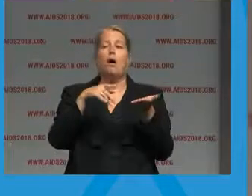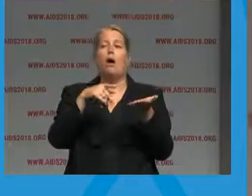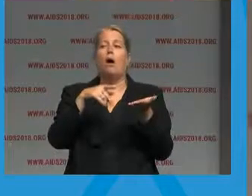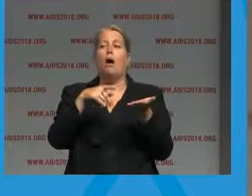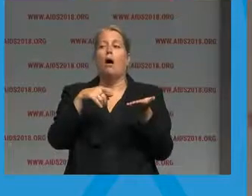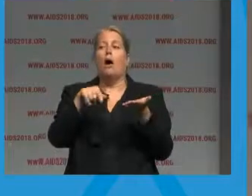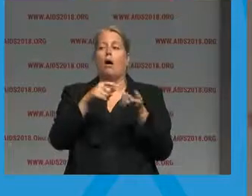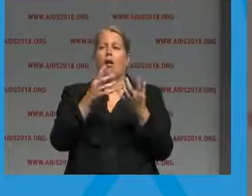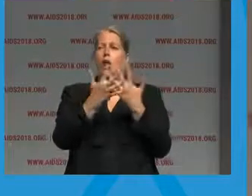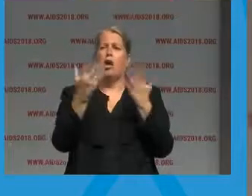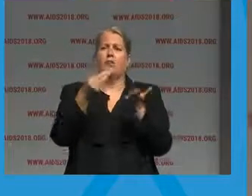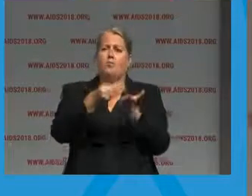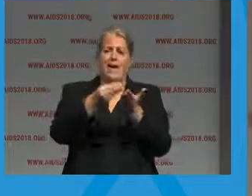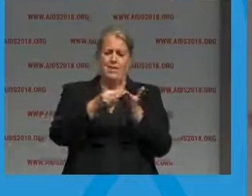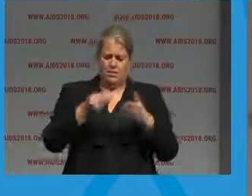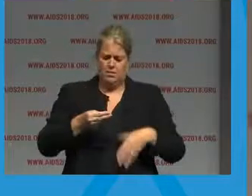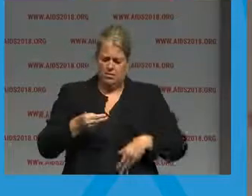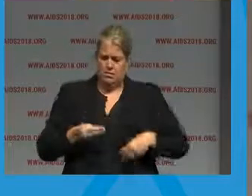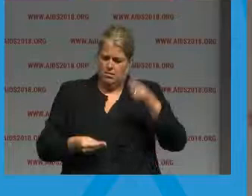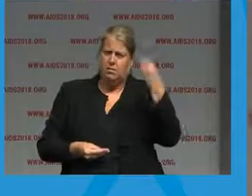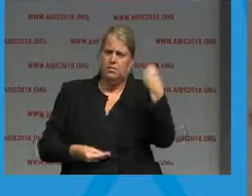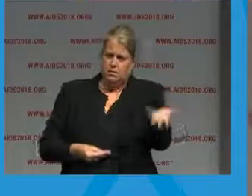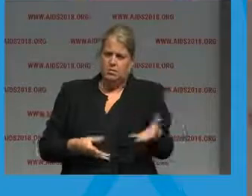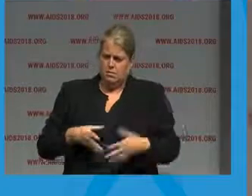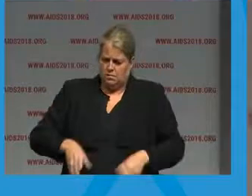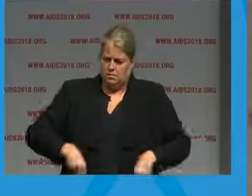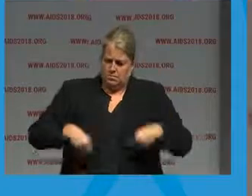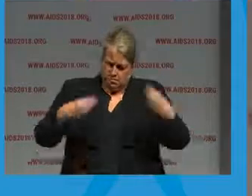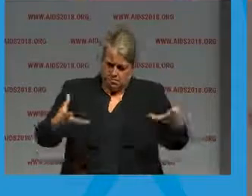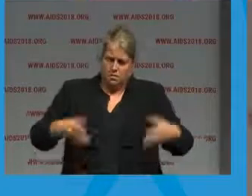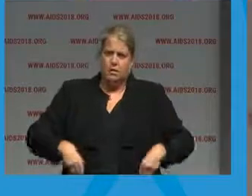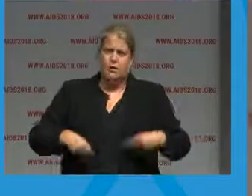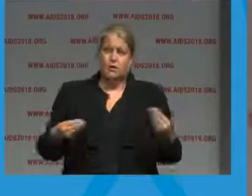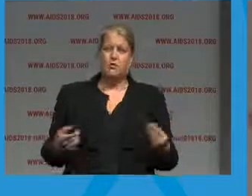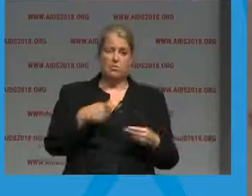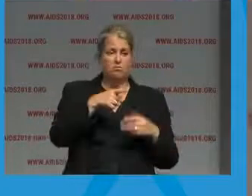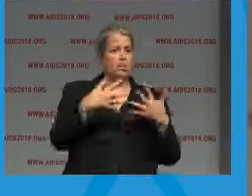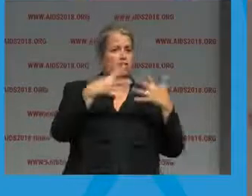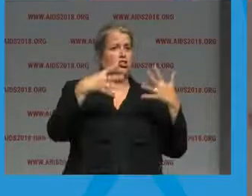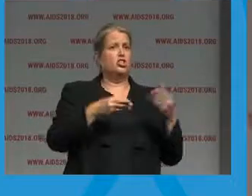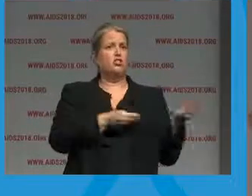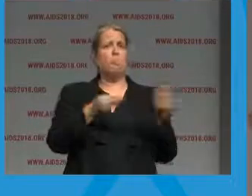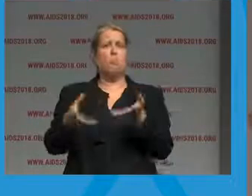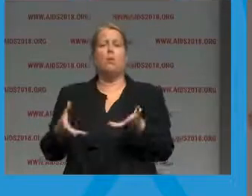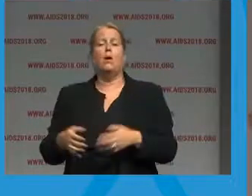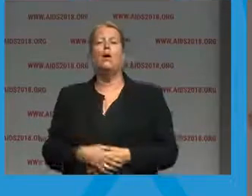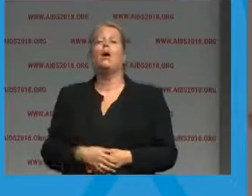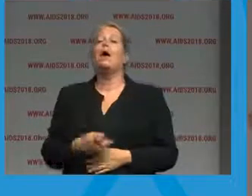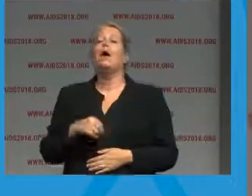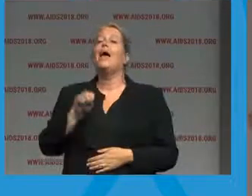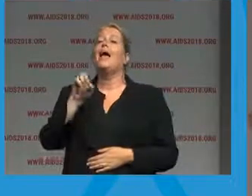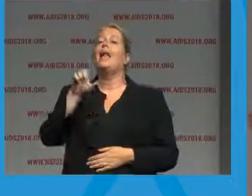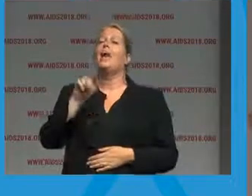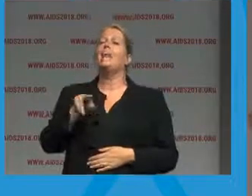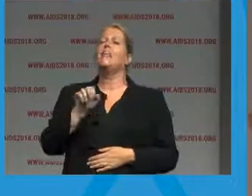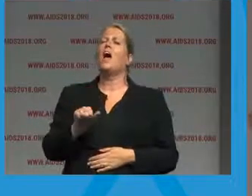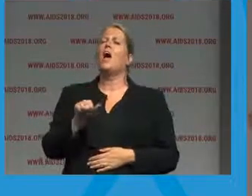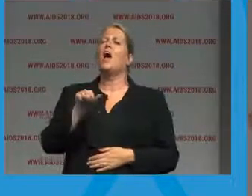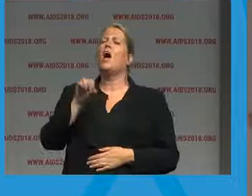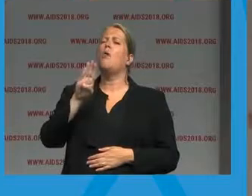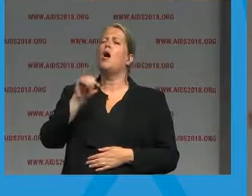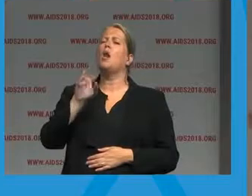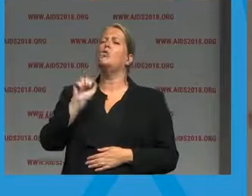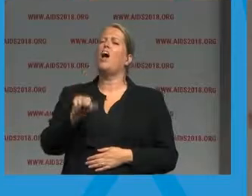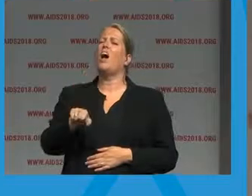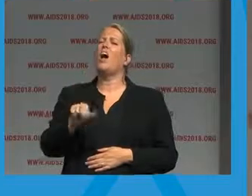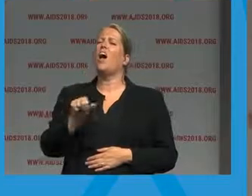losing a lot of money, because then most of the burden goes to them and not in the system. So as Elena Baruna, I want to quote what